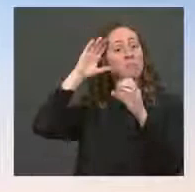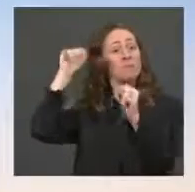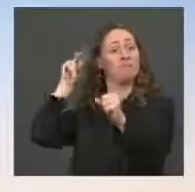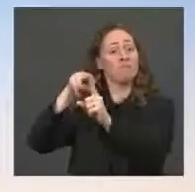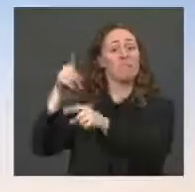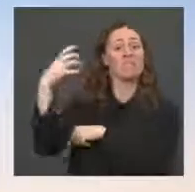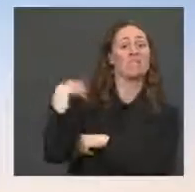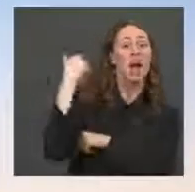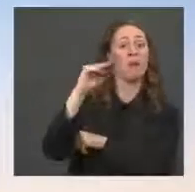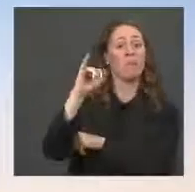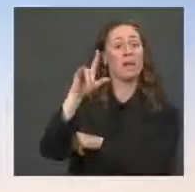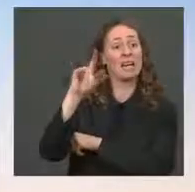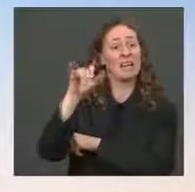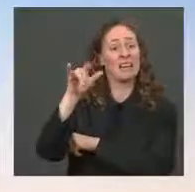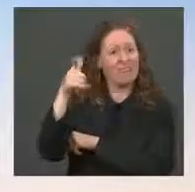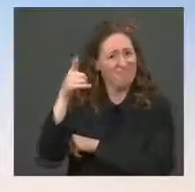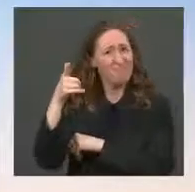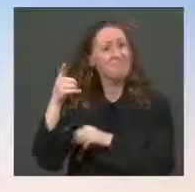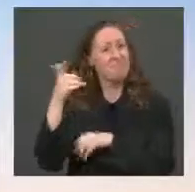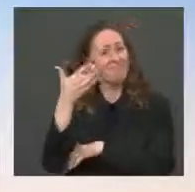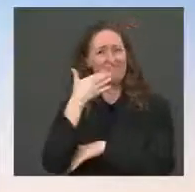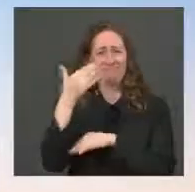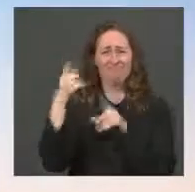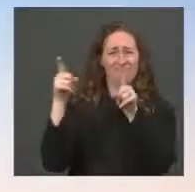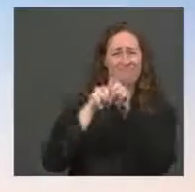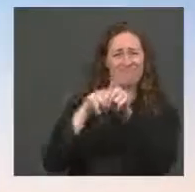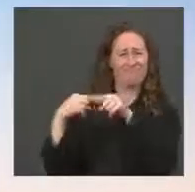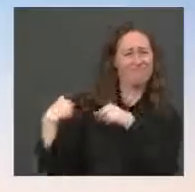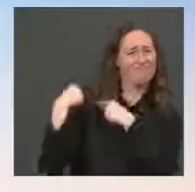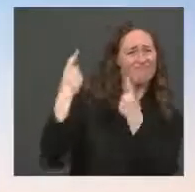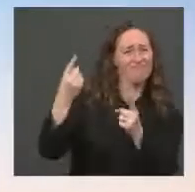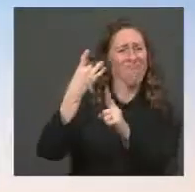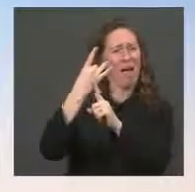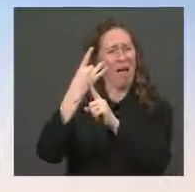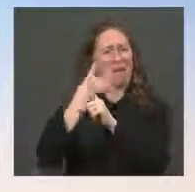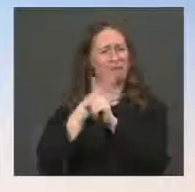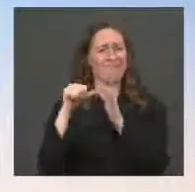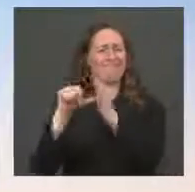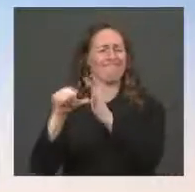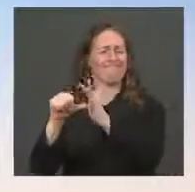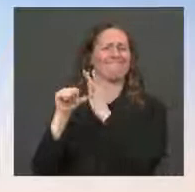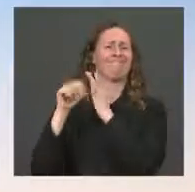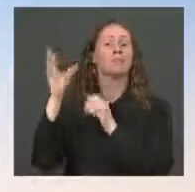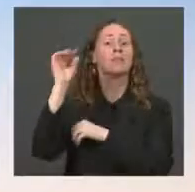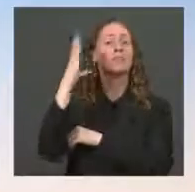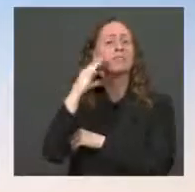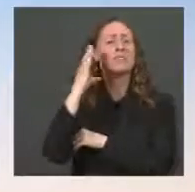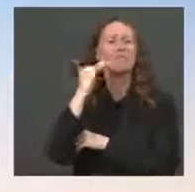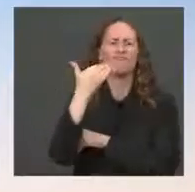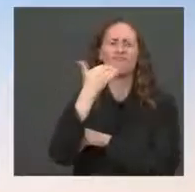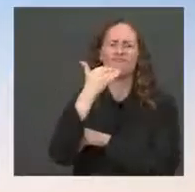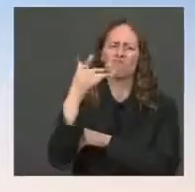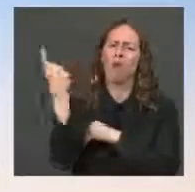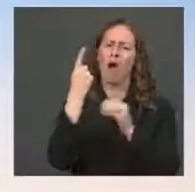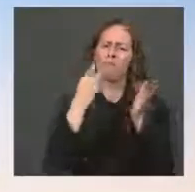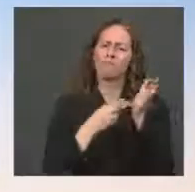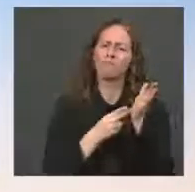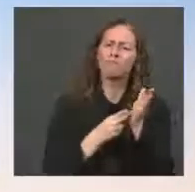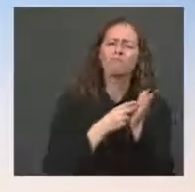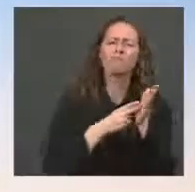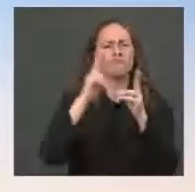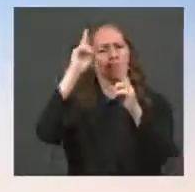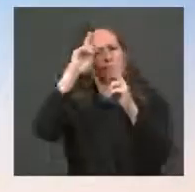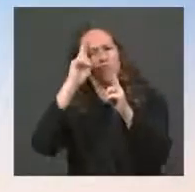has been by his side for almost 8 months. The president's experience with him is that he is a man of honor. He is a man who's